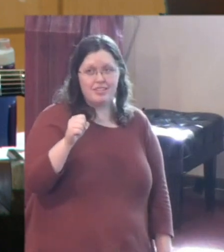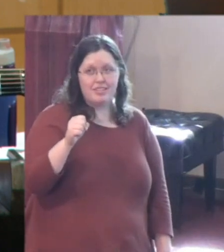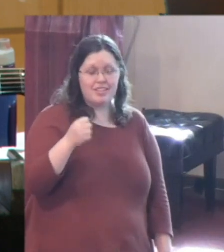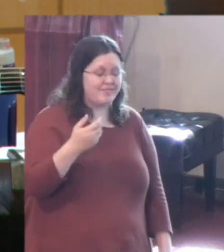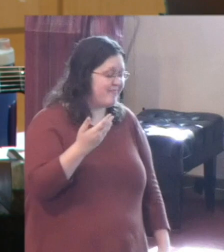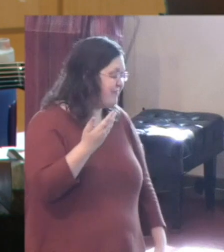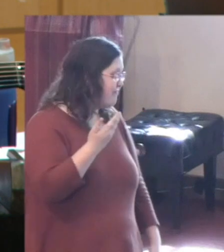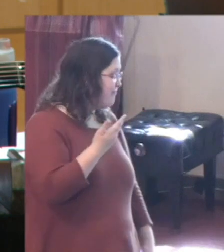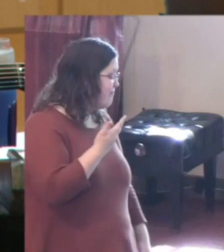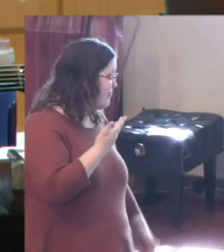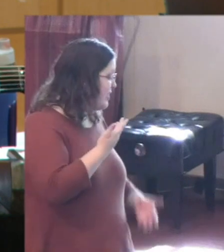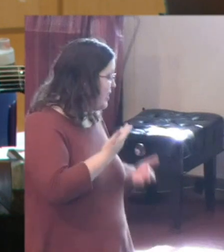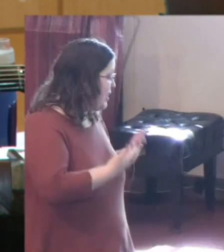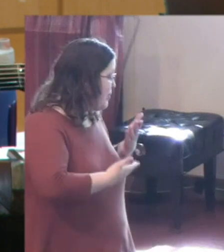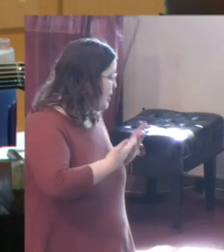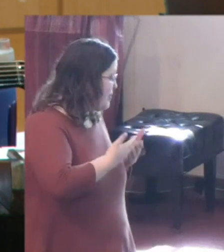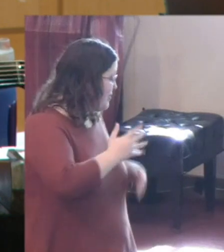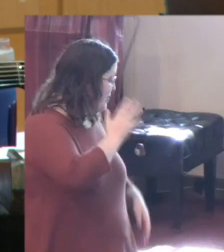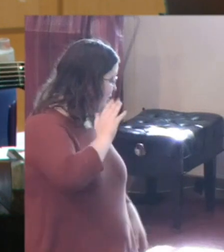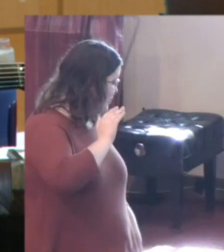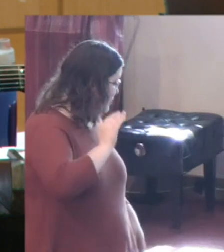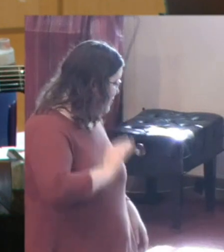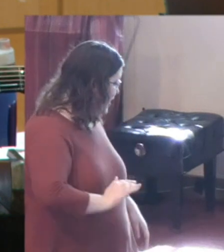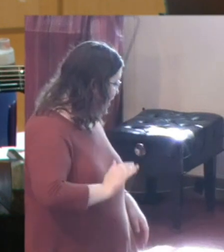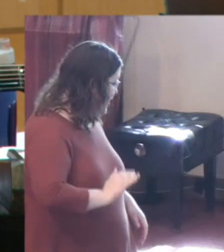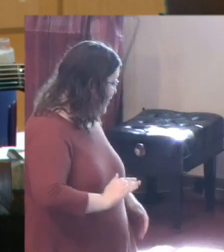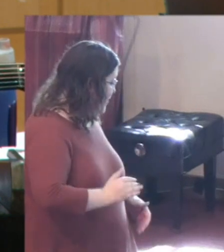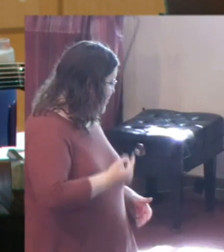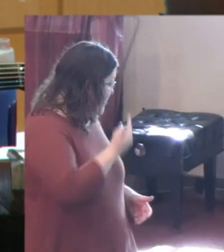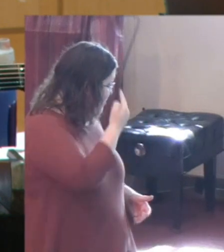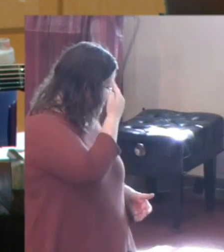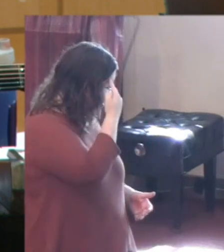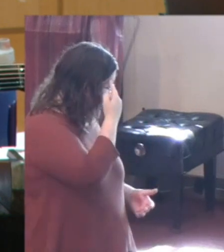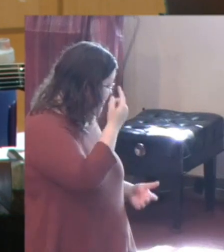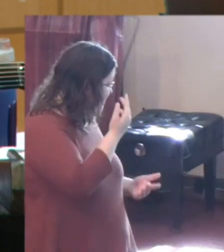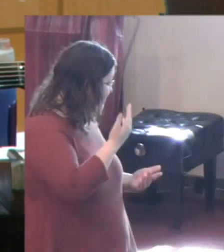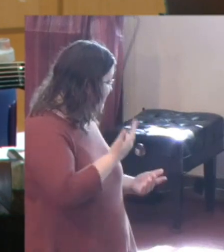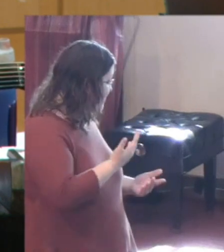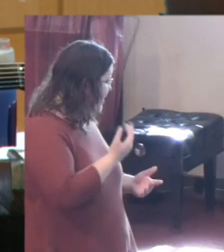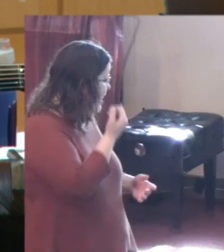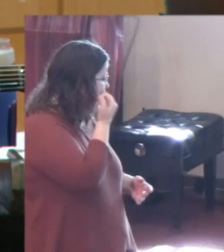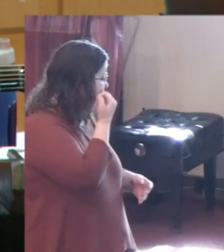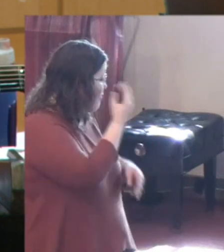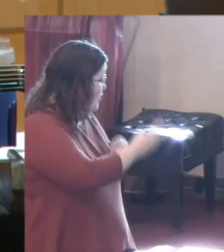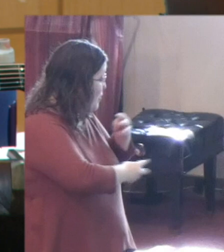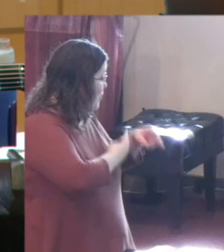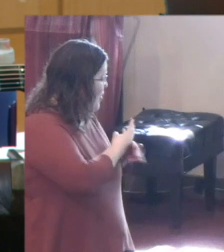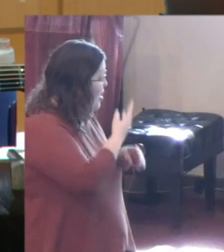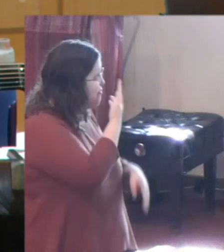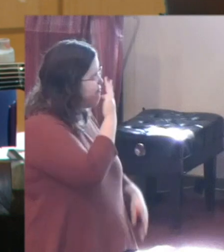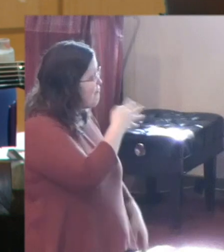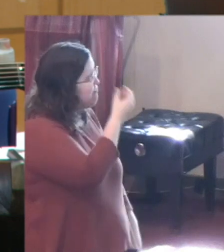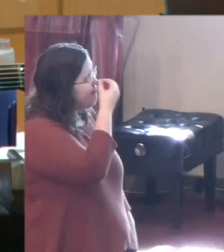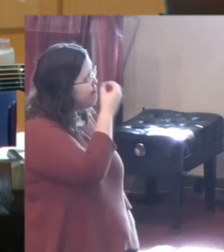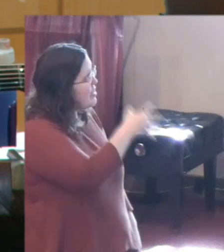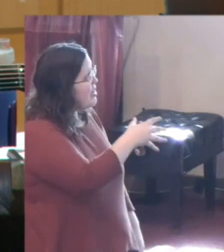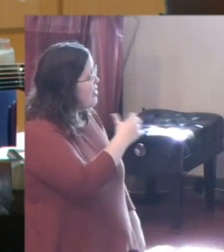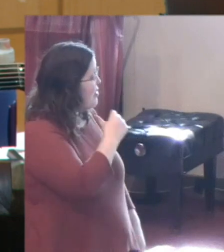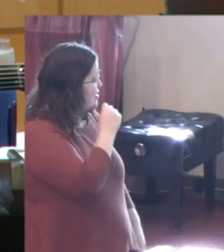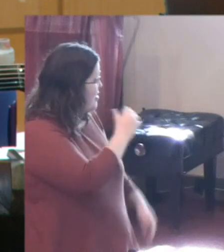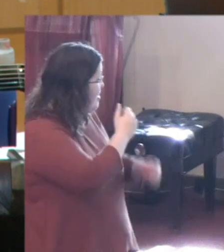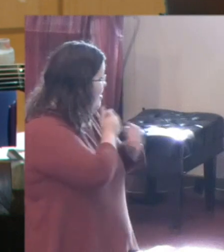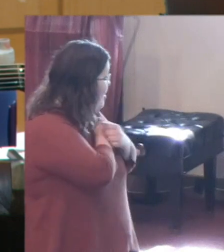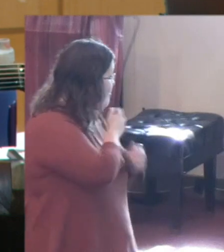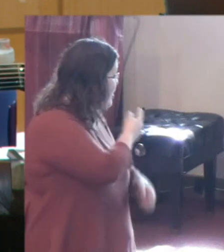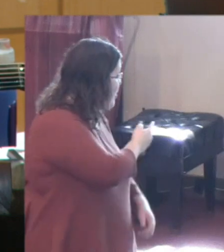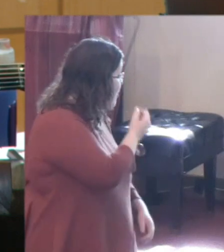And perhaps as a child, you thought that if the world didn't love you, if your family didn't love